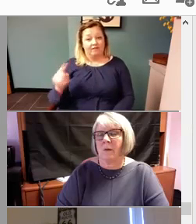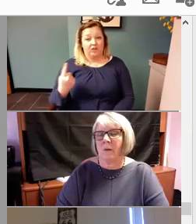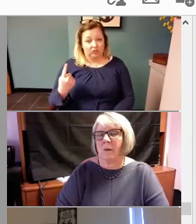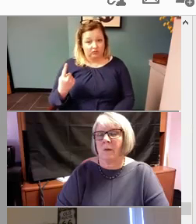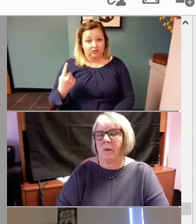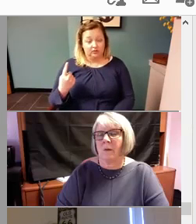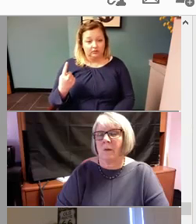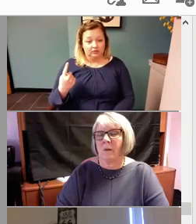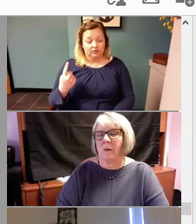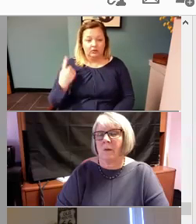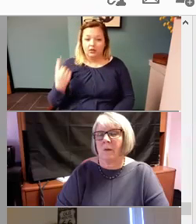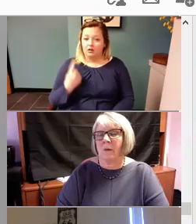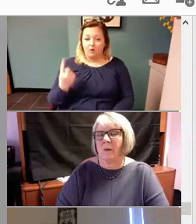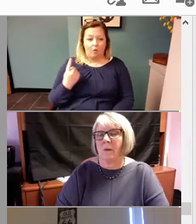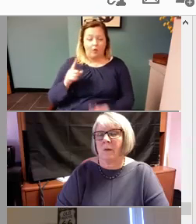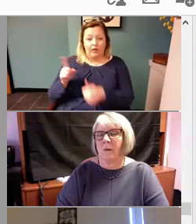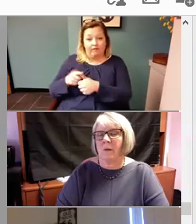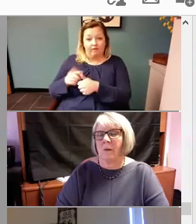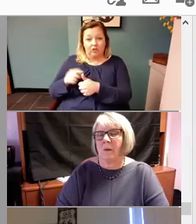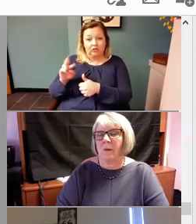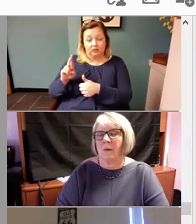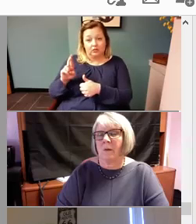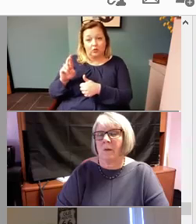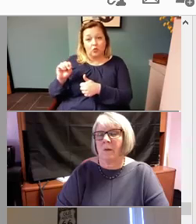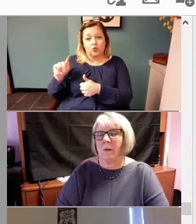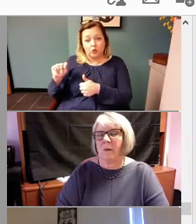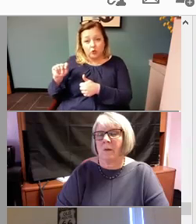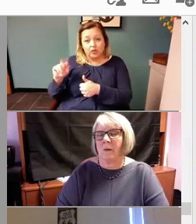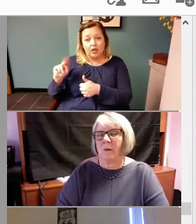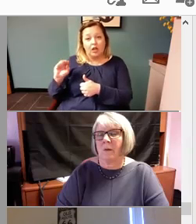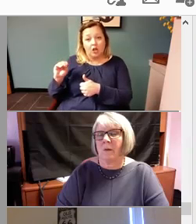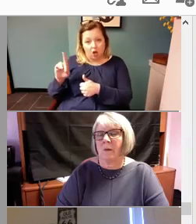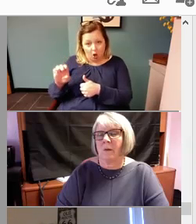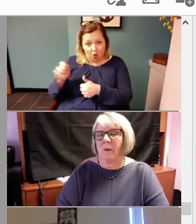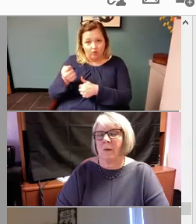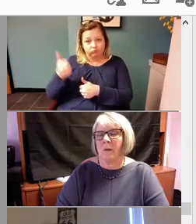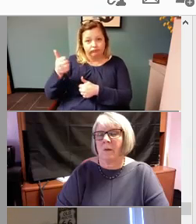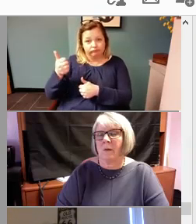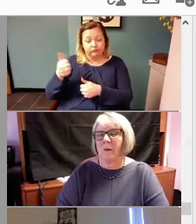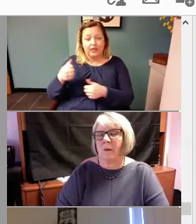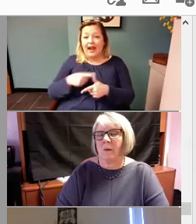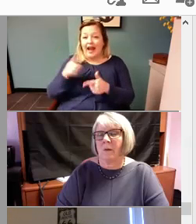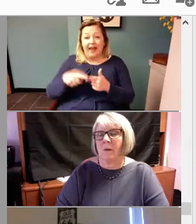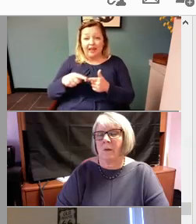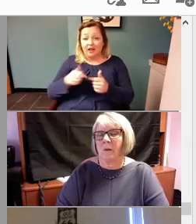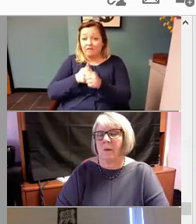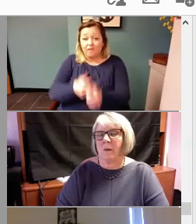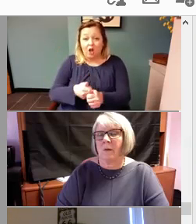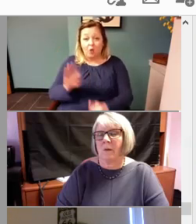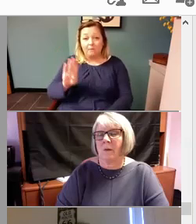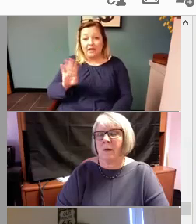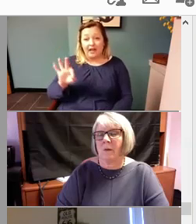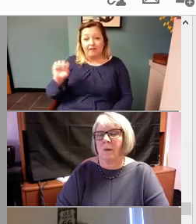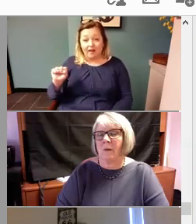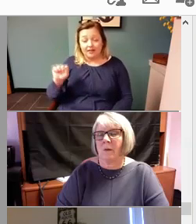root node is going to be extracted first. And then again, we follow the BFS algorithm for all edges connecting to that